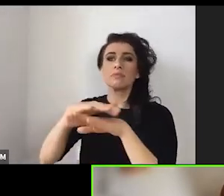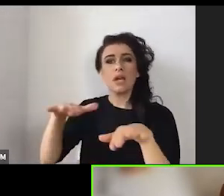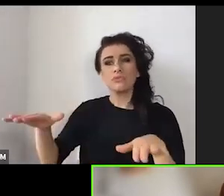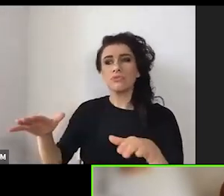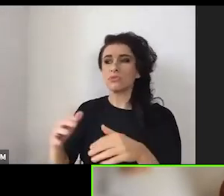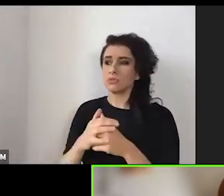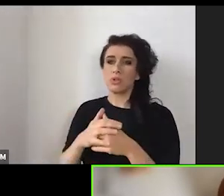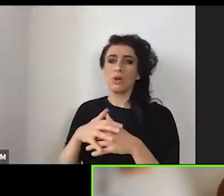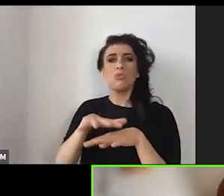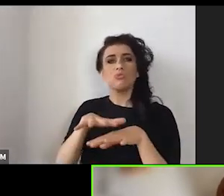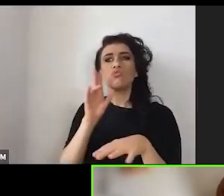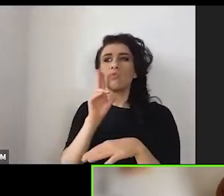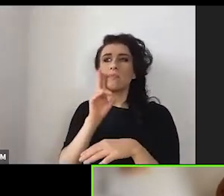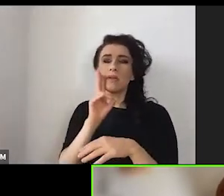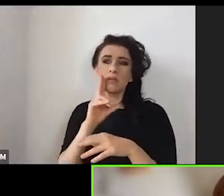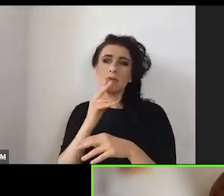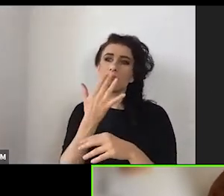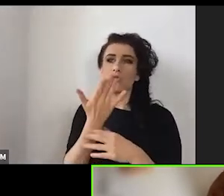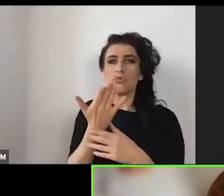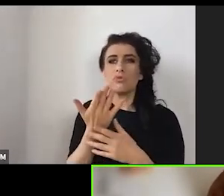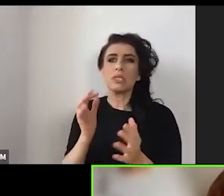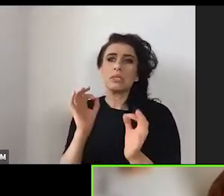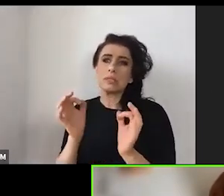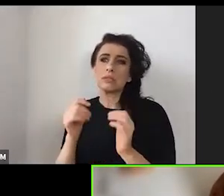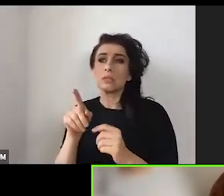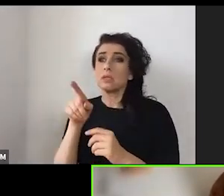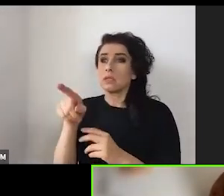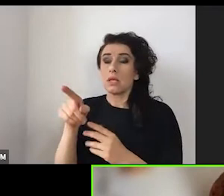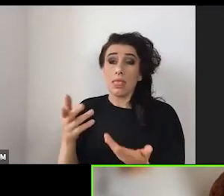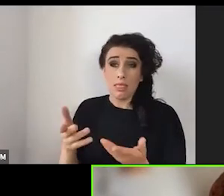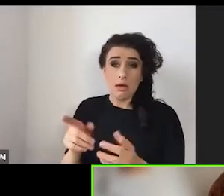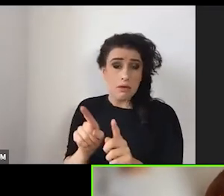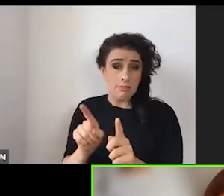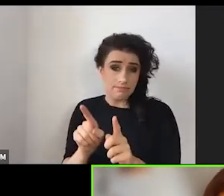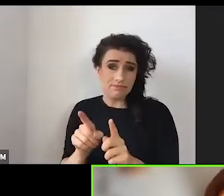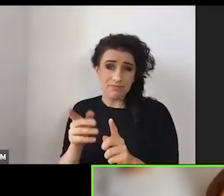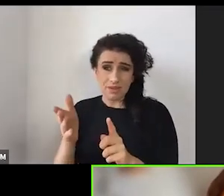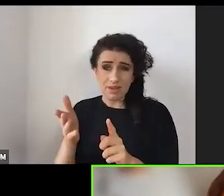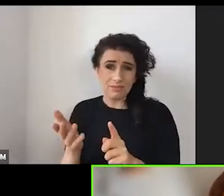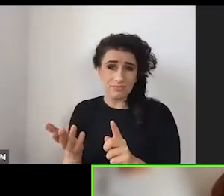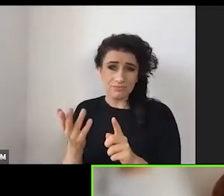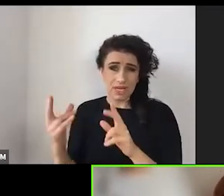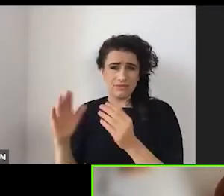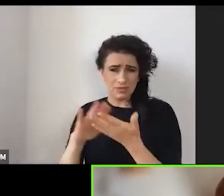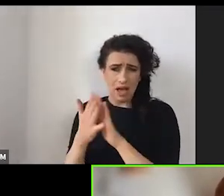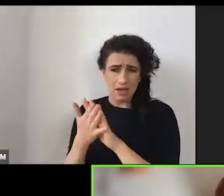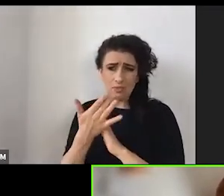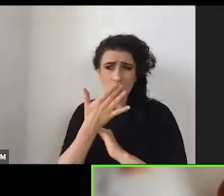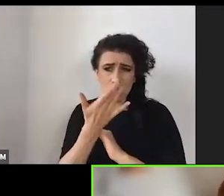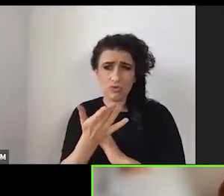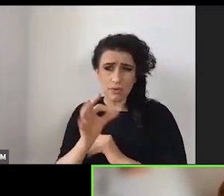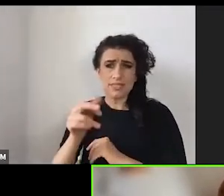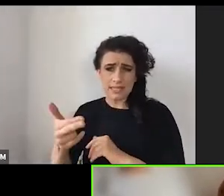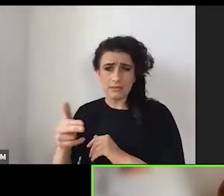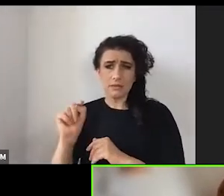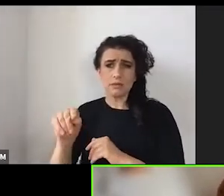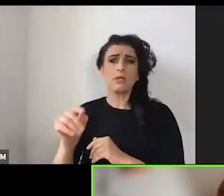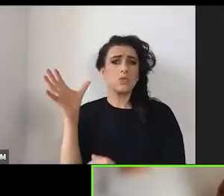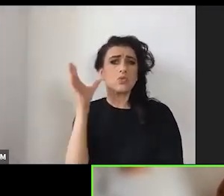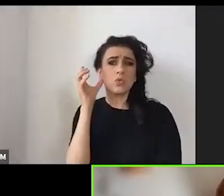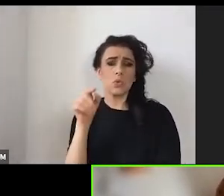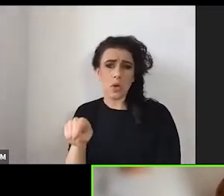so you have different roles. So sometimes women are perpetuating these patriarchal